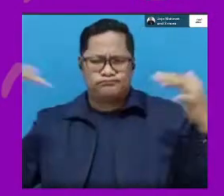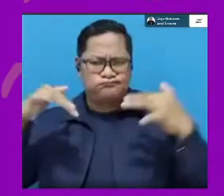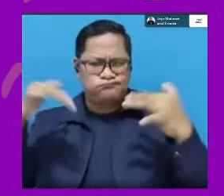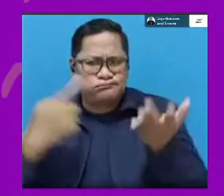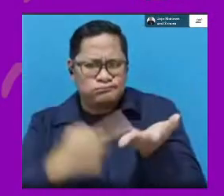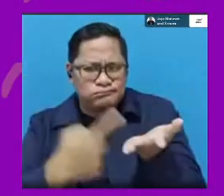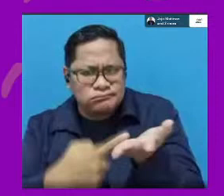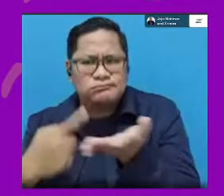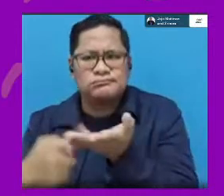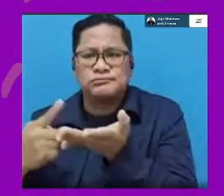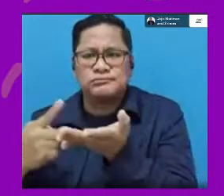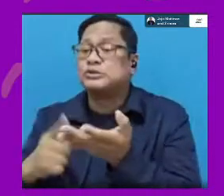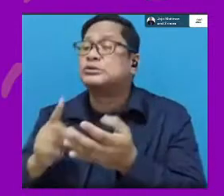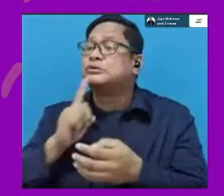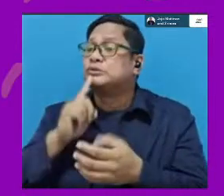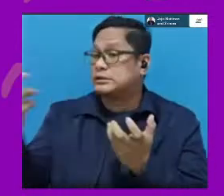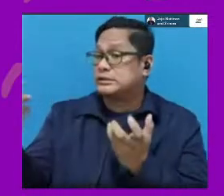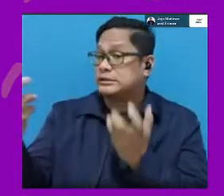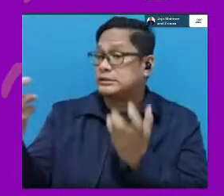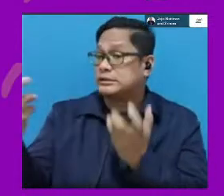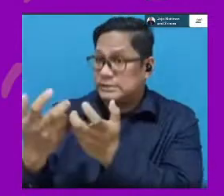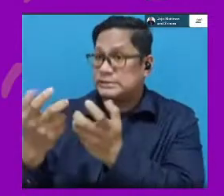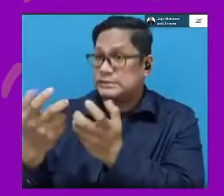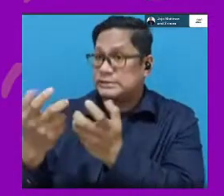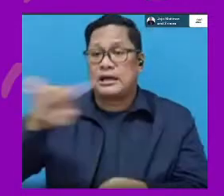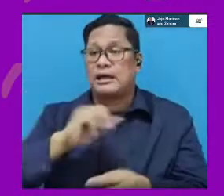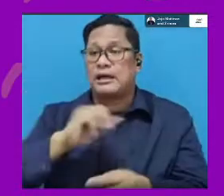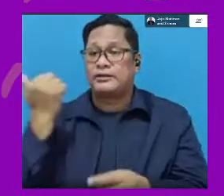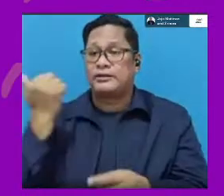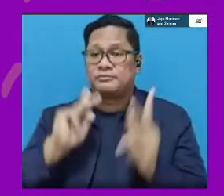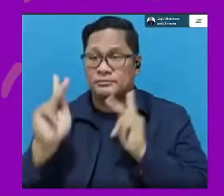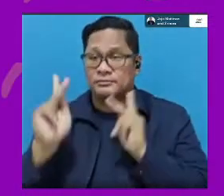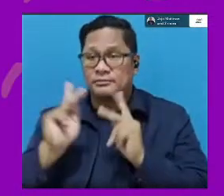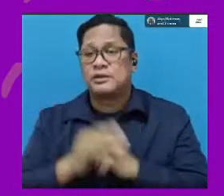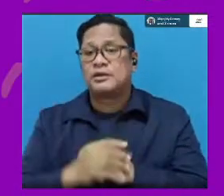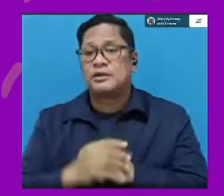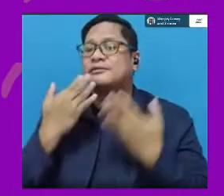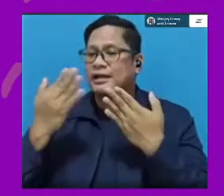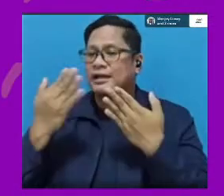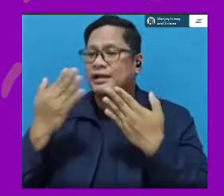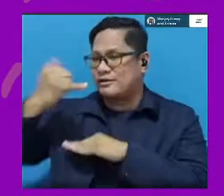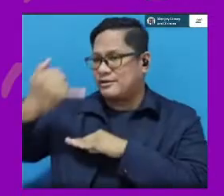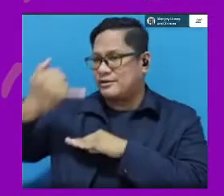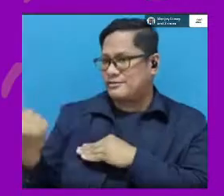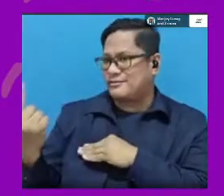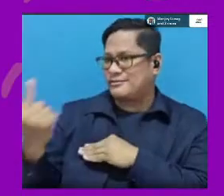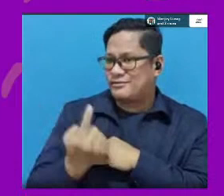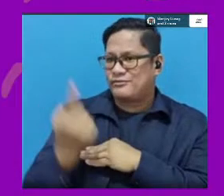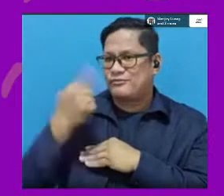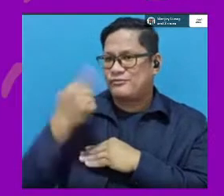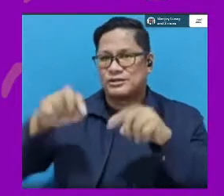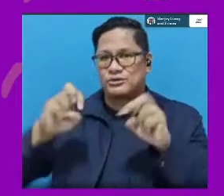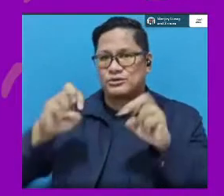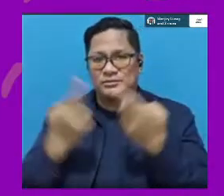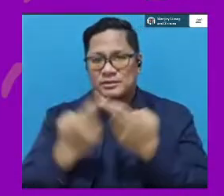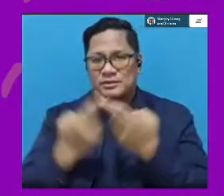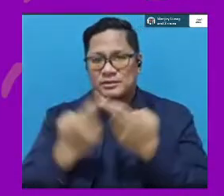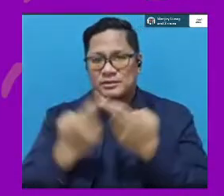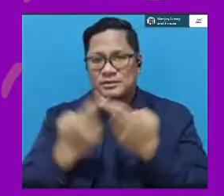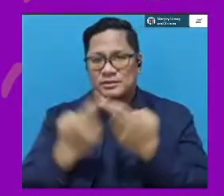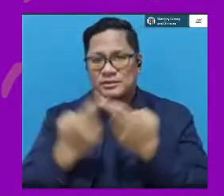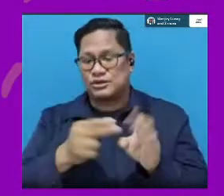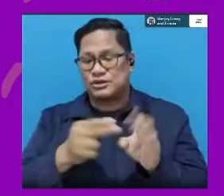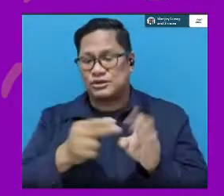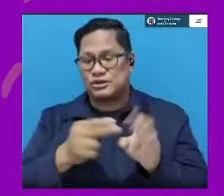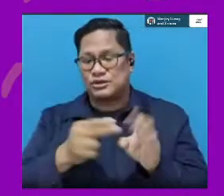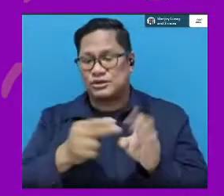to engage others constructively. So thank you very much for inviting us for this webinar. We join DOH organized or